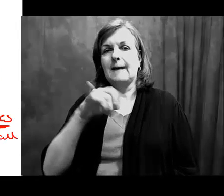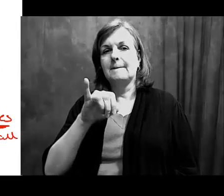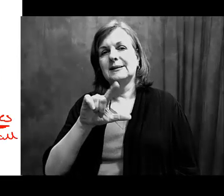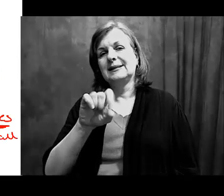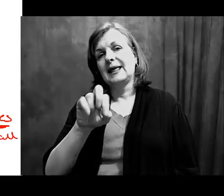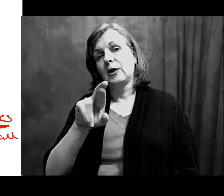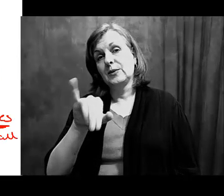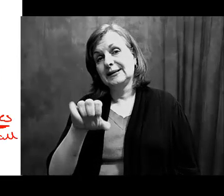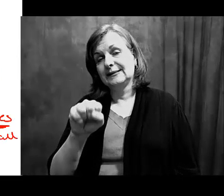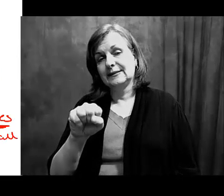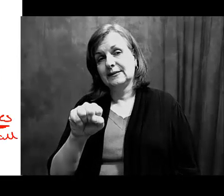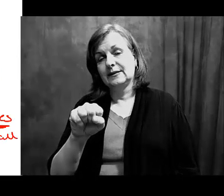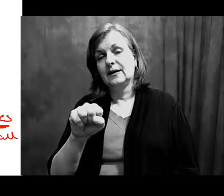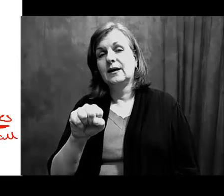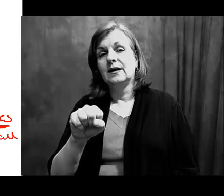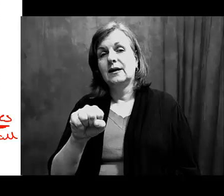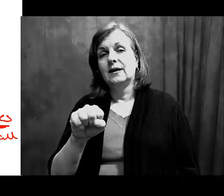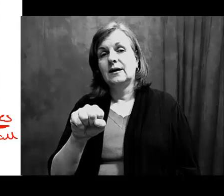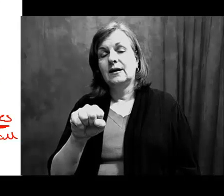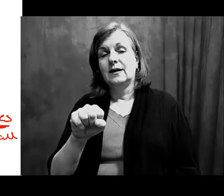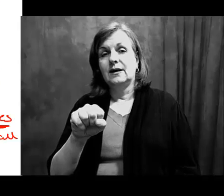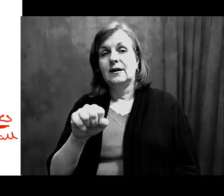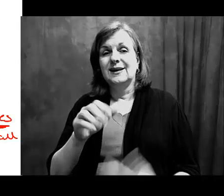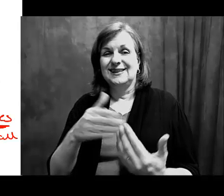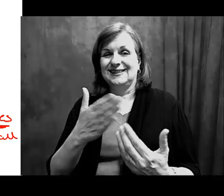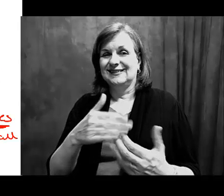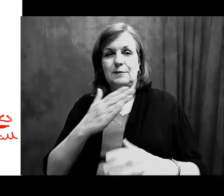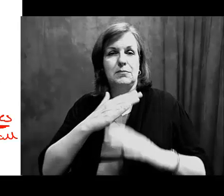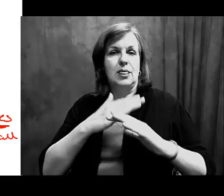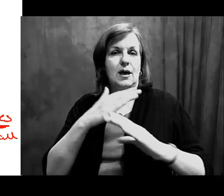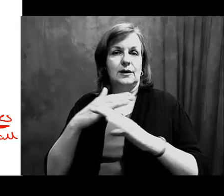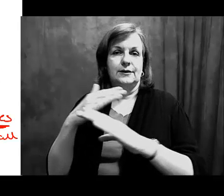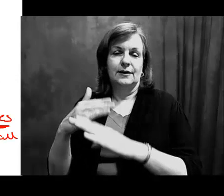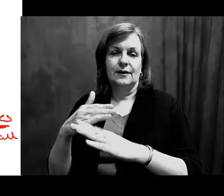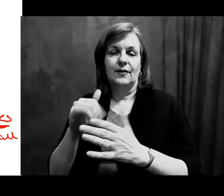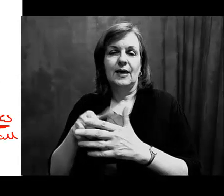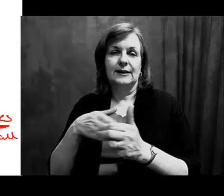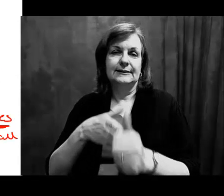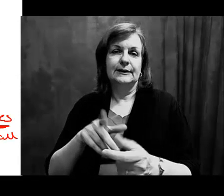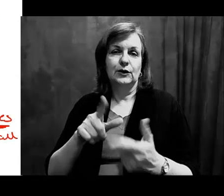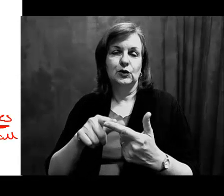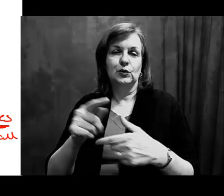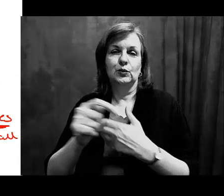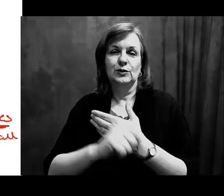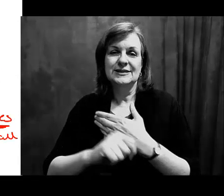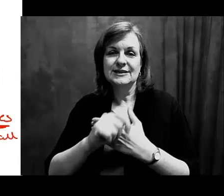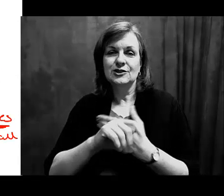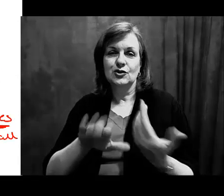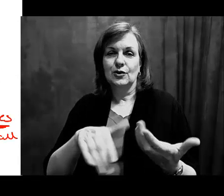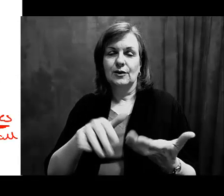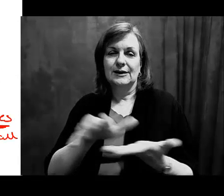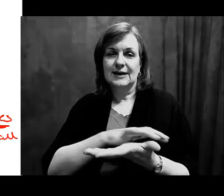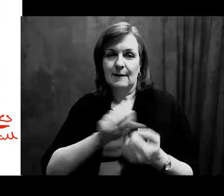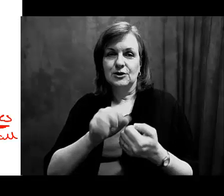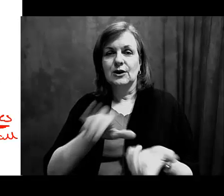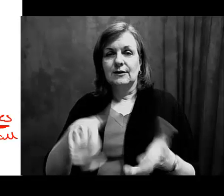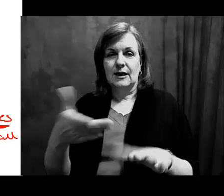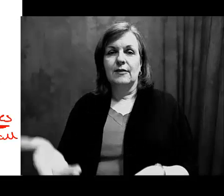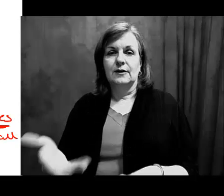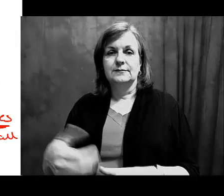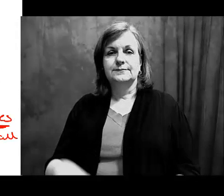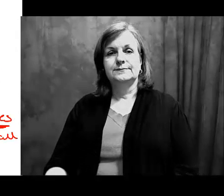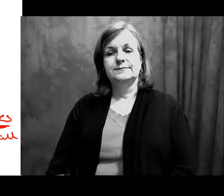And capillaries, we can very quickly end up with blockages that can cause tissue damage and death.